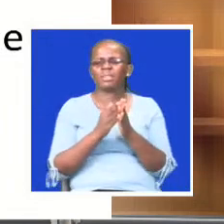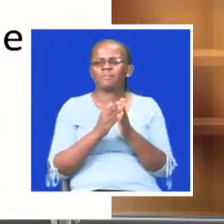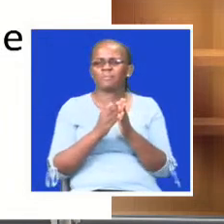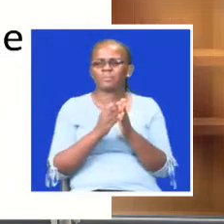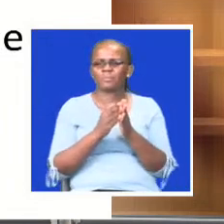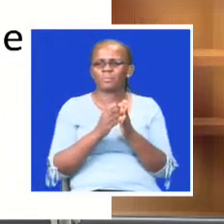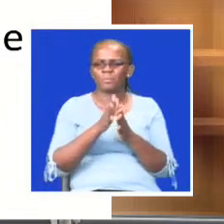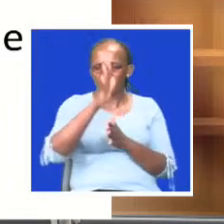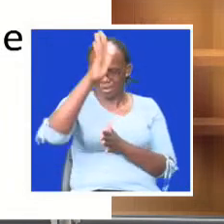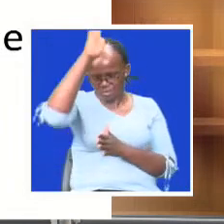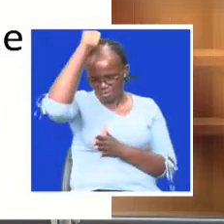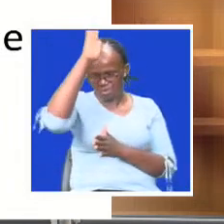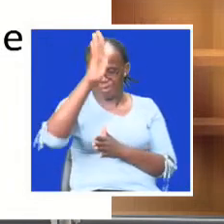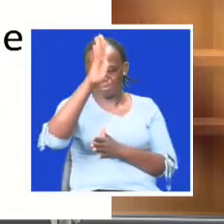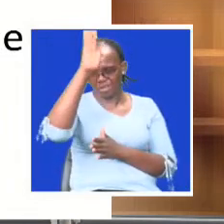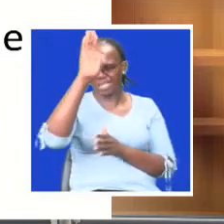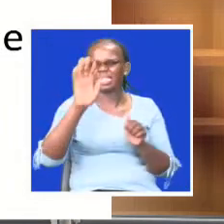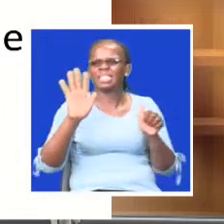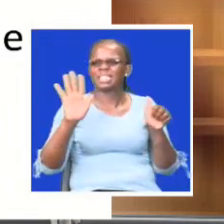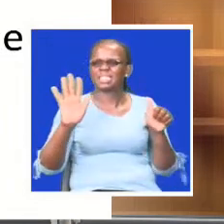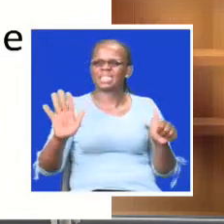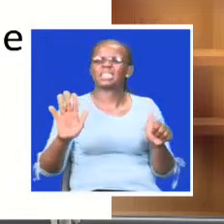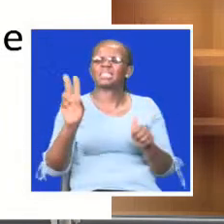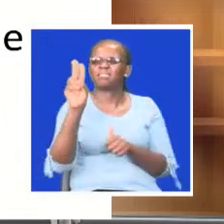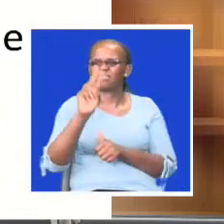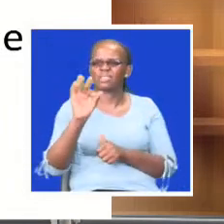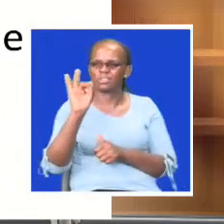wages of sin is death.